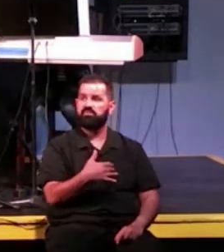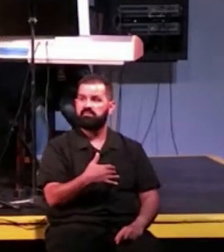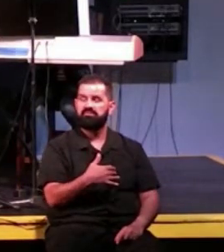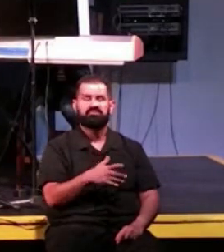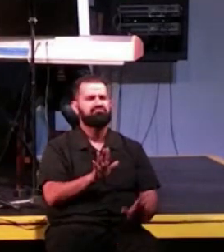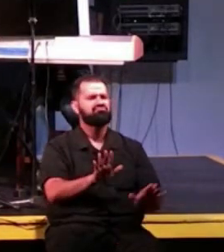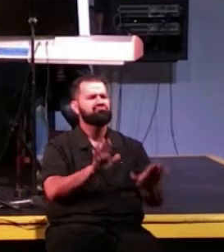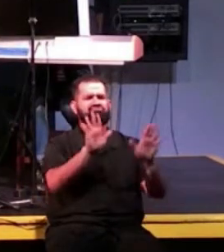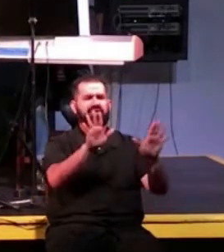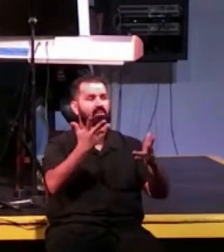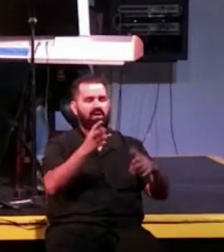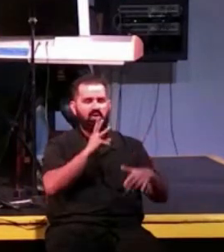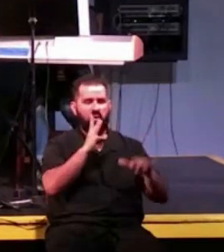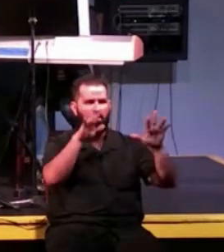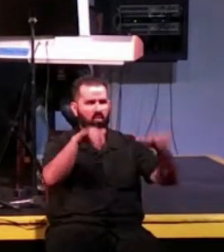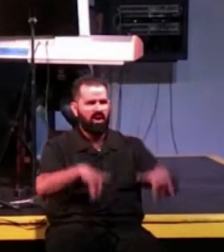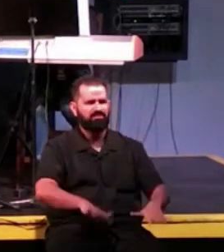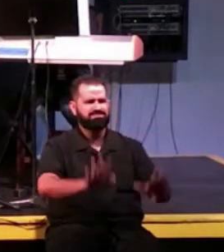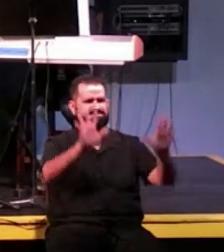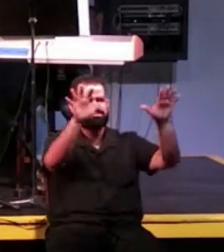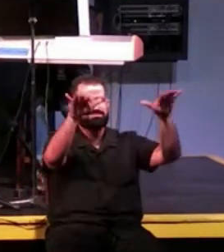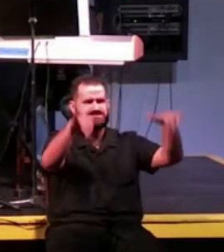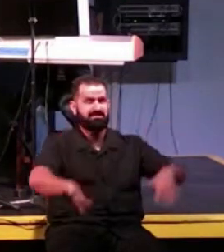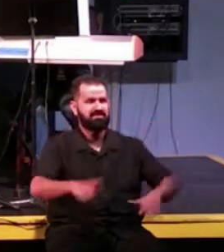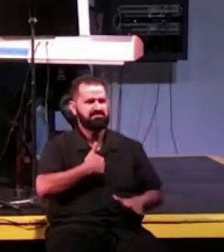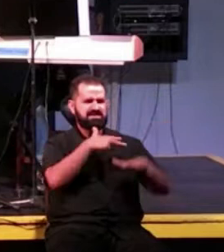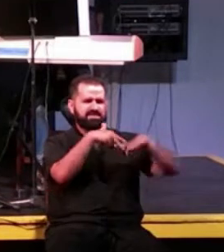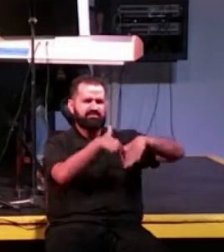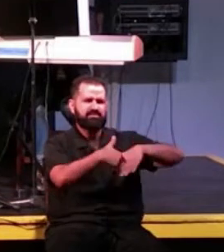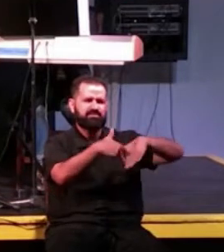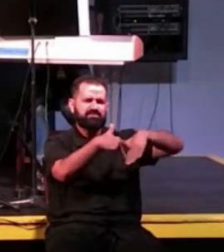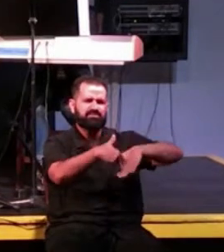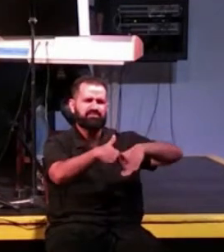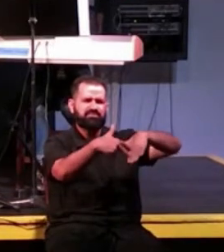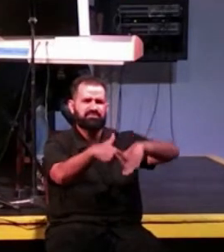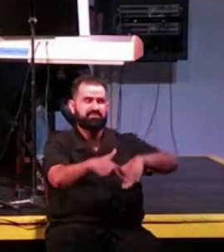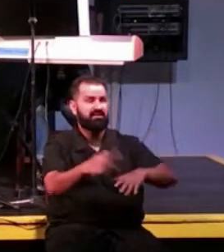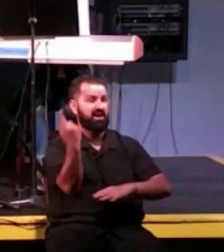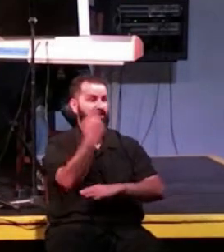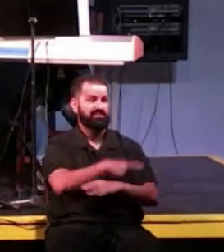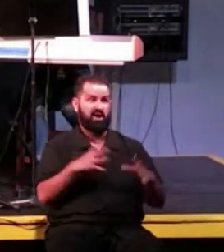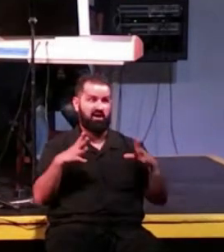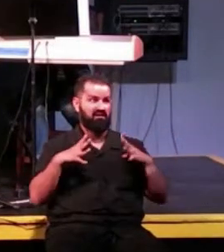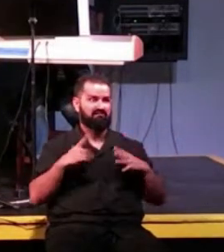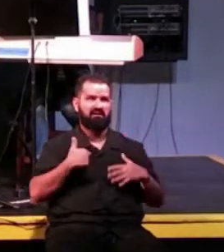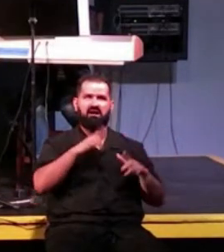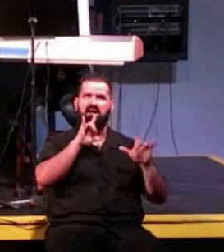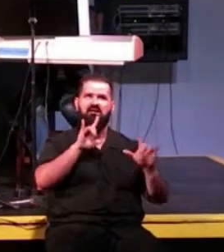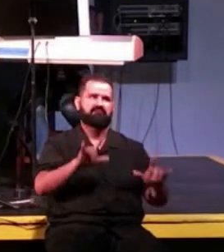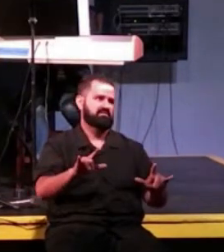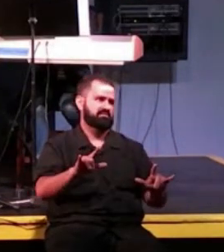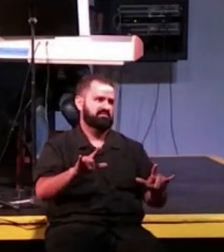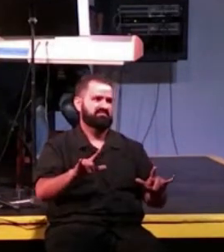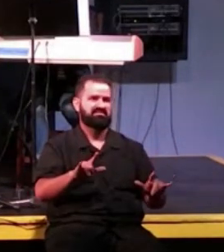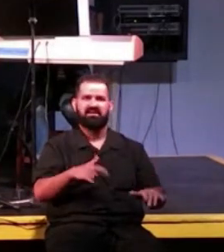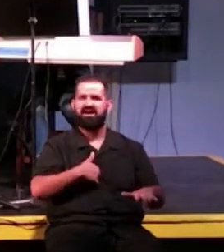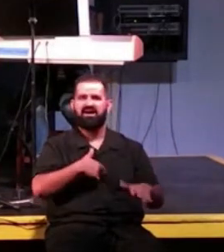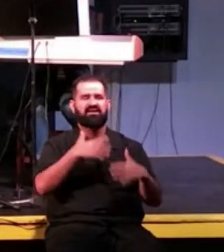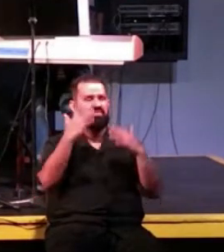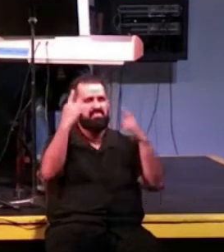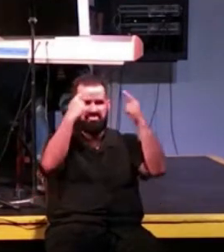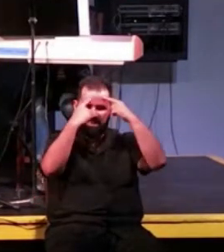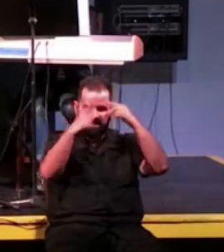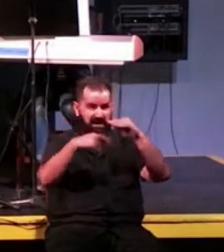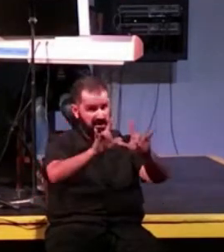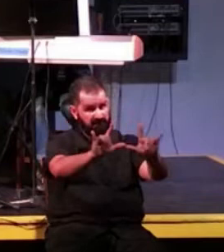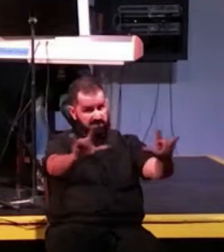was great surf. I loved it. I said, oh, I'm going to the beach all day, day off. didn't have to deal with you guys. I love